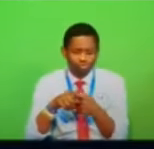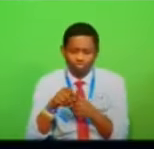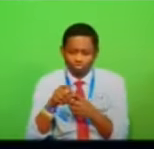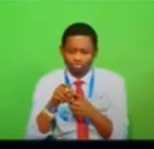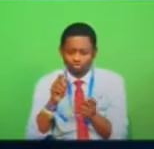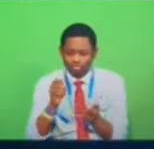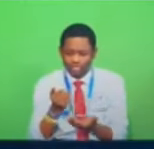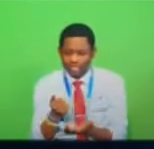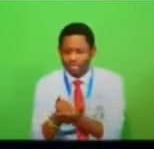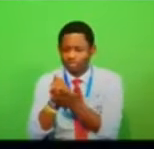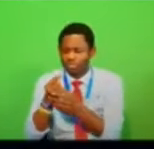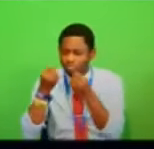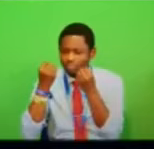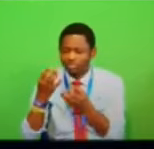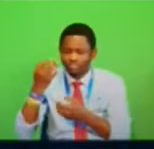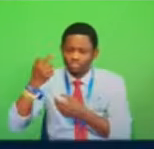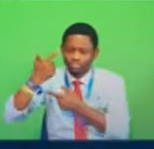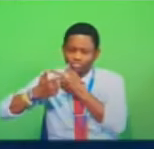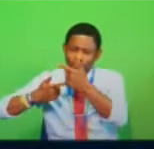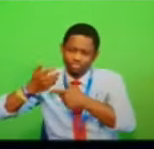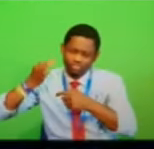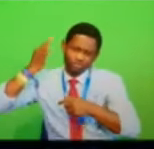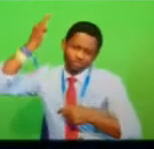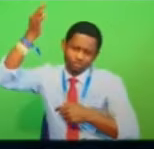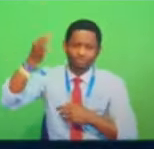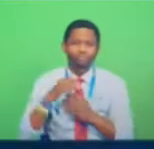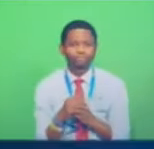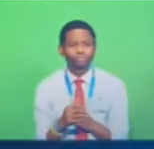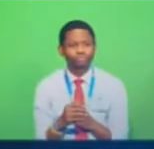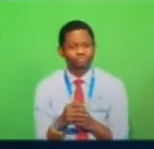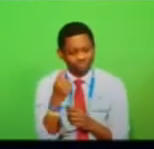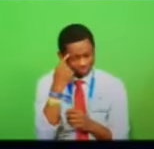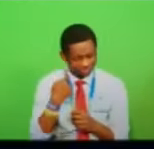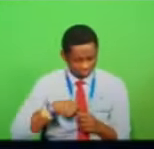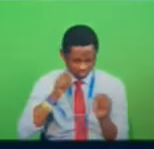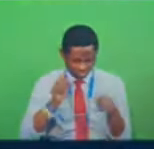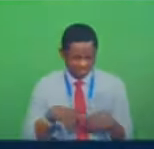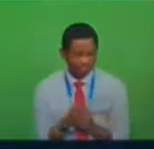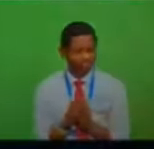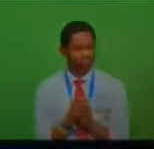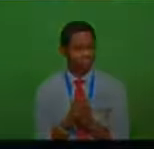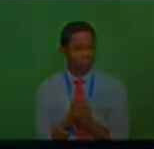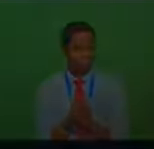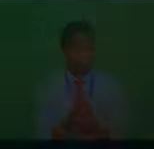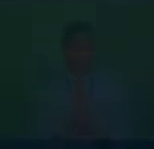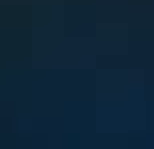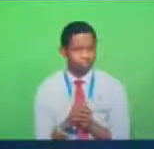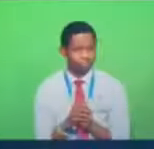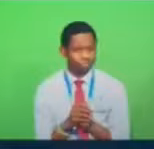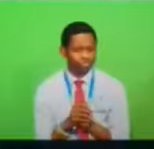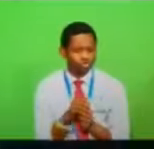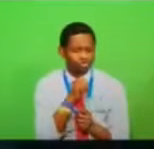for many, many years. And I believe that we have the capacity to be able to do that. I'm not talking about a